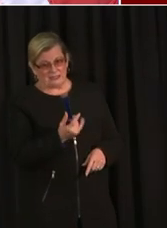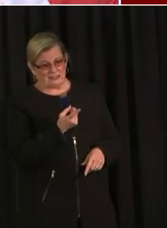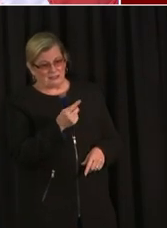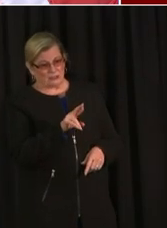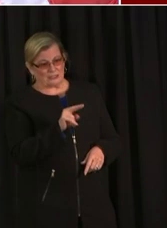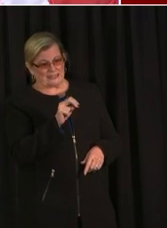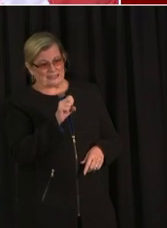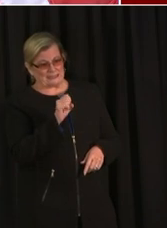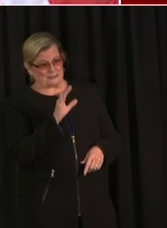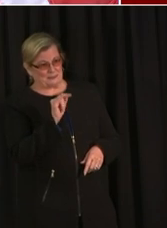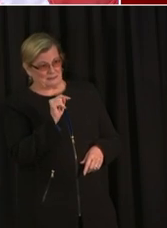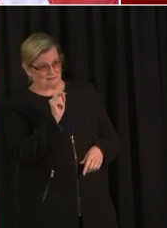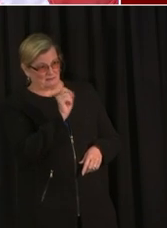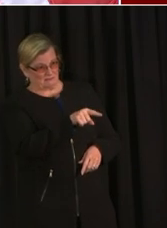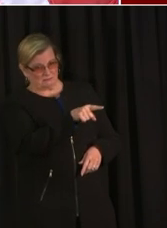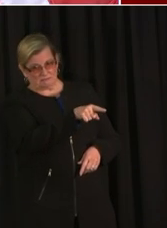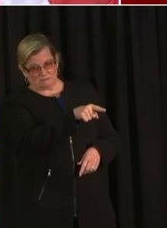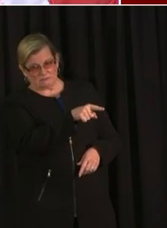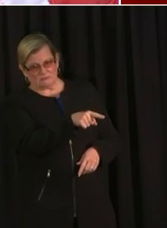across the river in Fairfax,